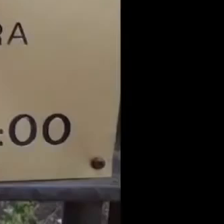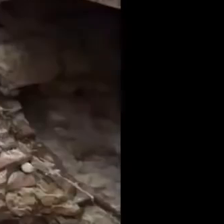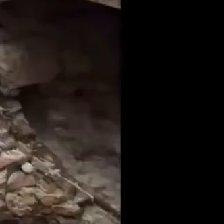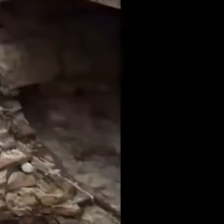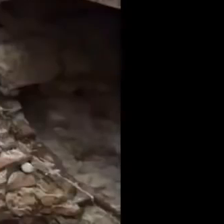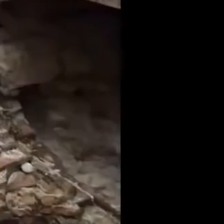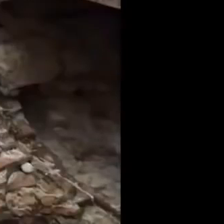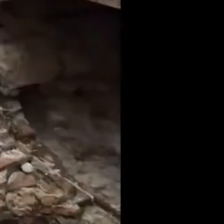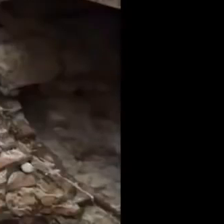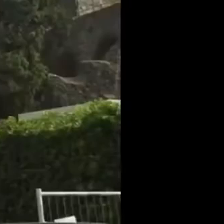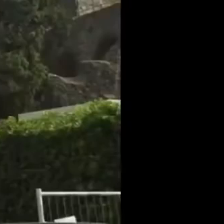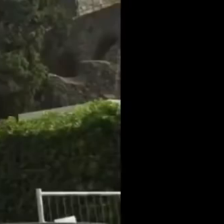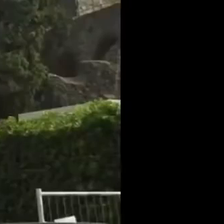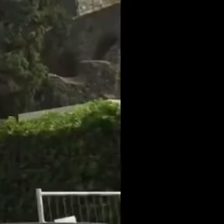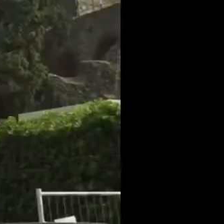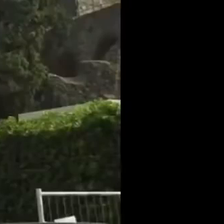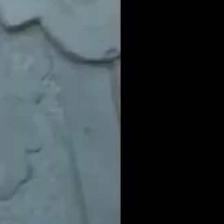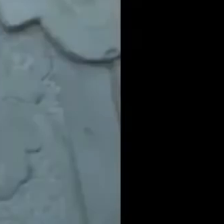and ruins.